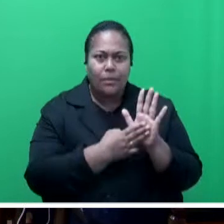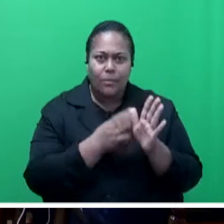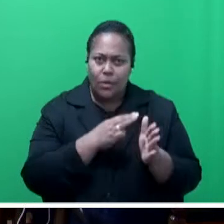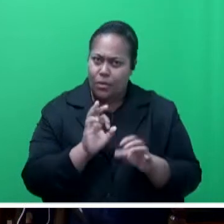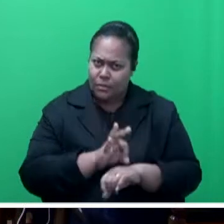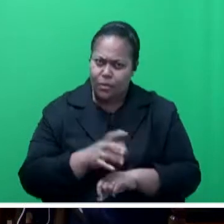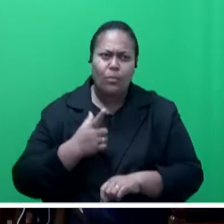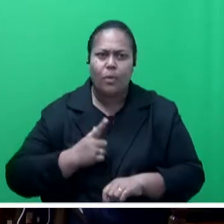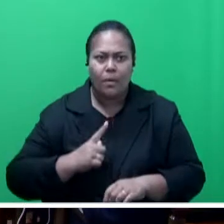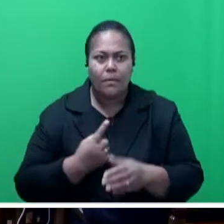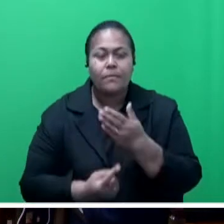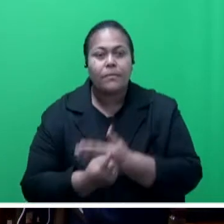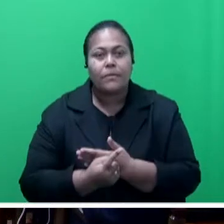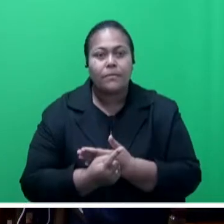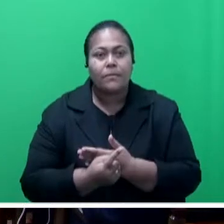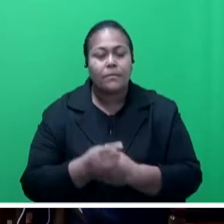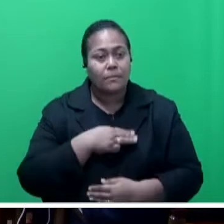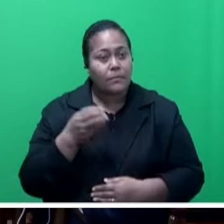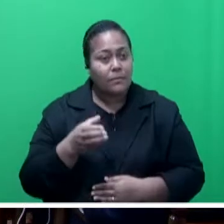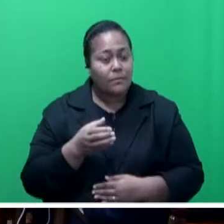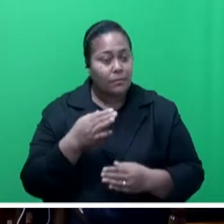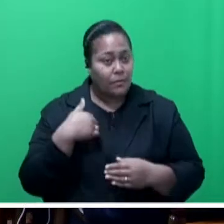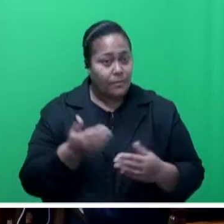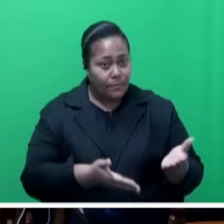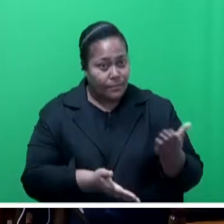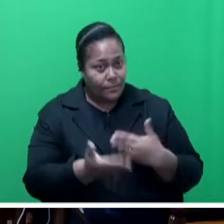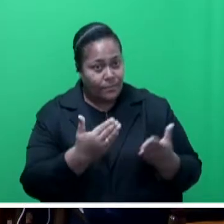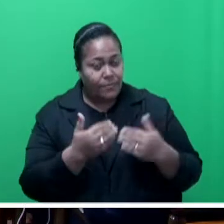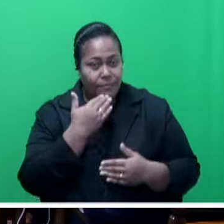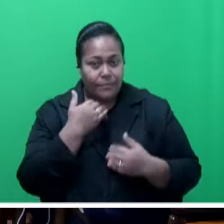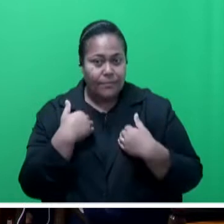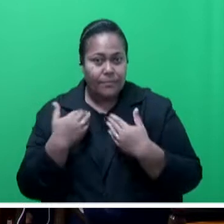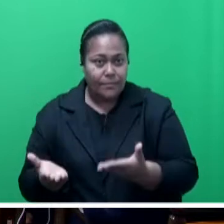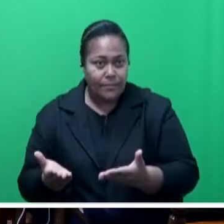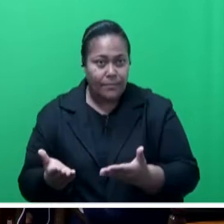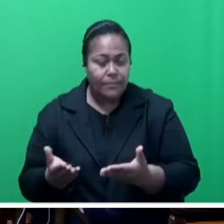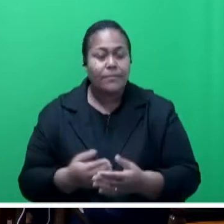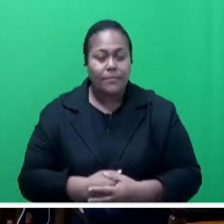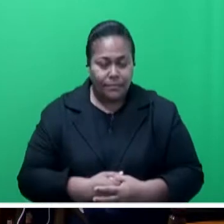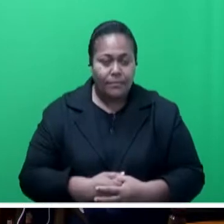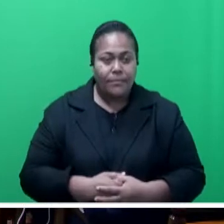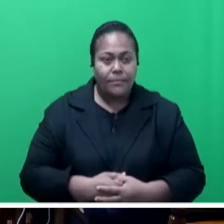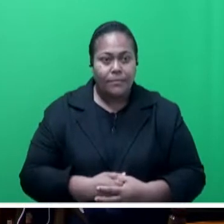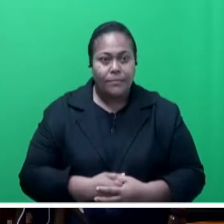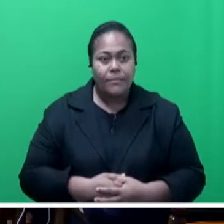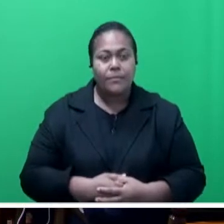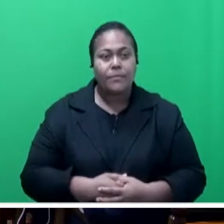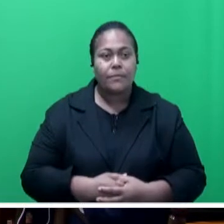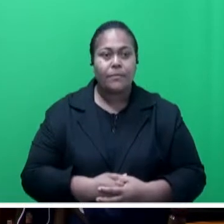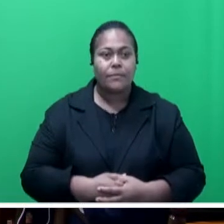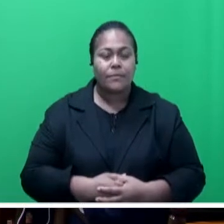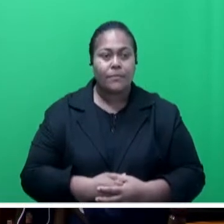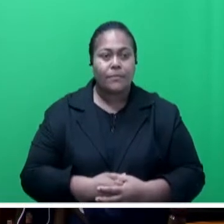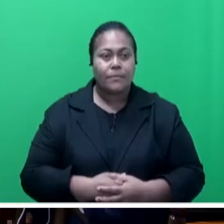I now give the floor to the Honourable Minister for Health and Medical Services, the Honourable Dr. Ephraim